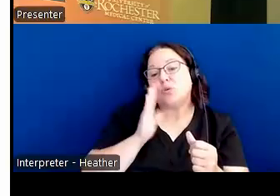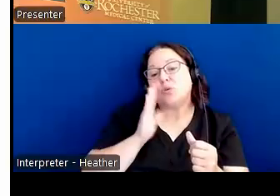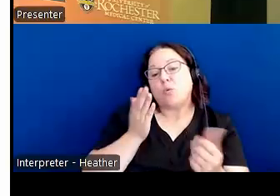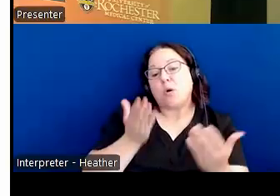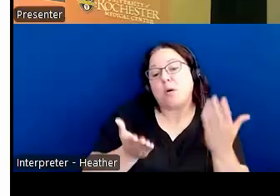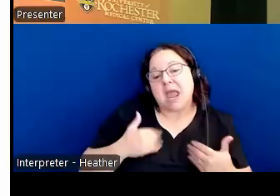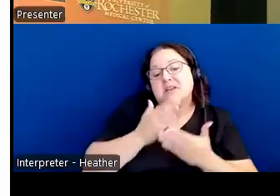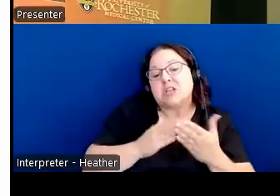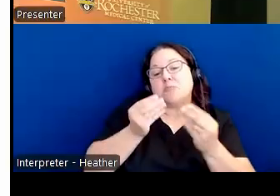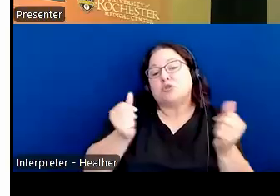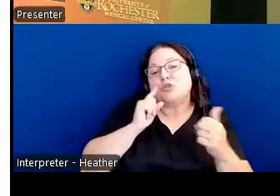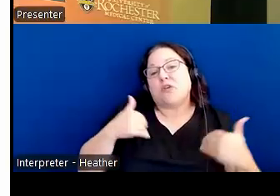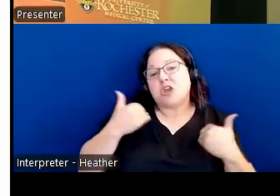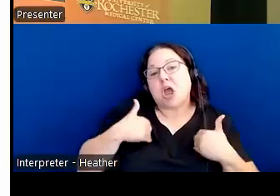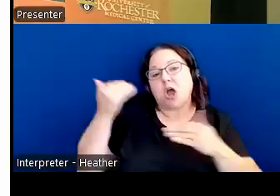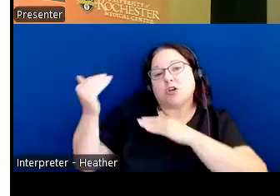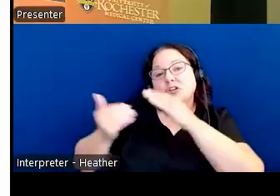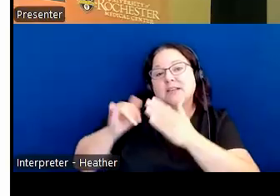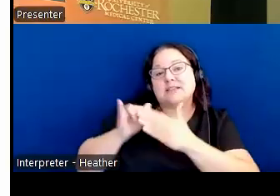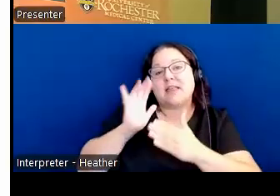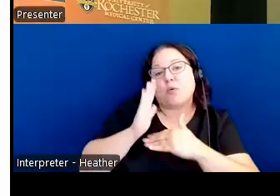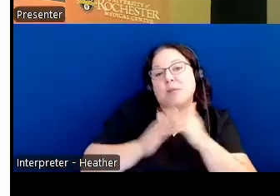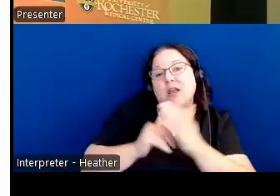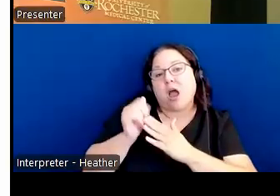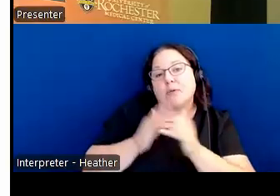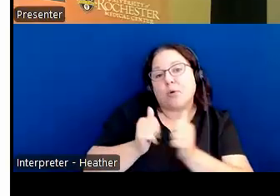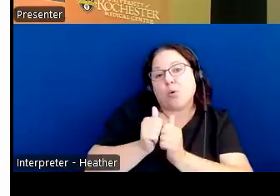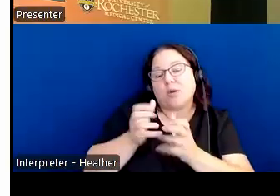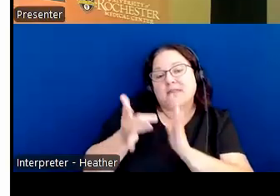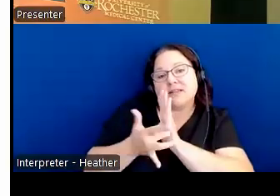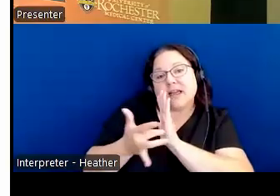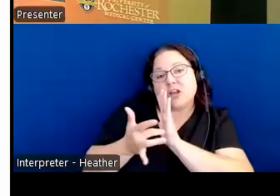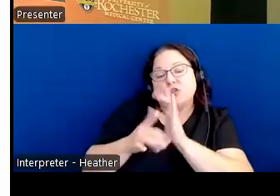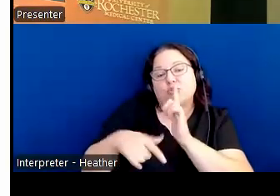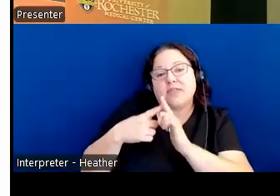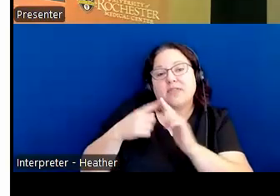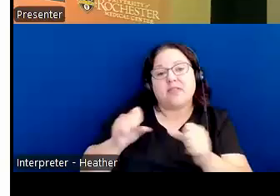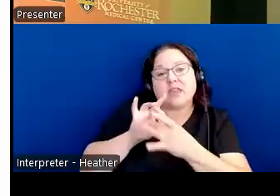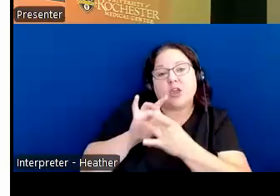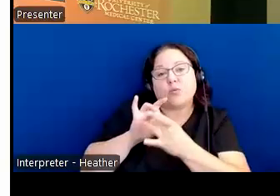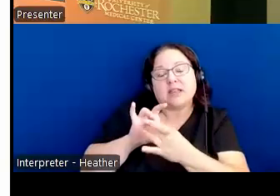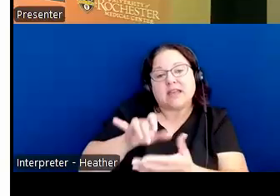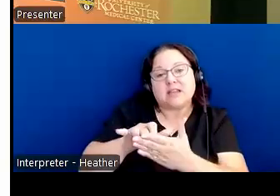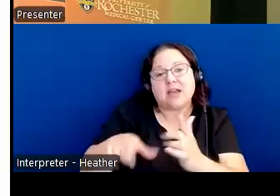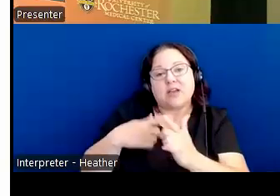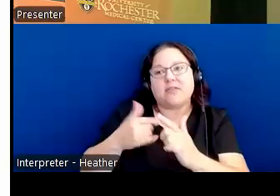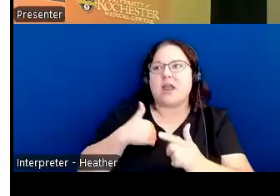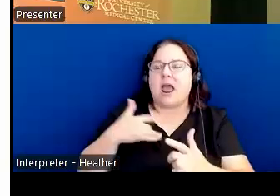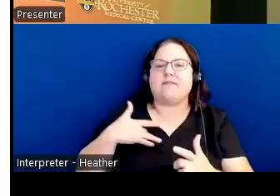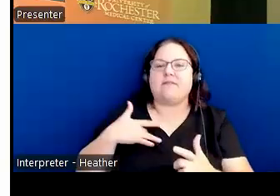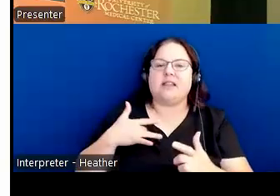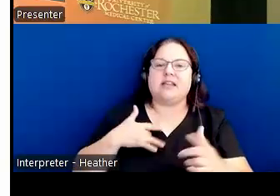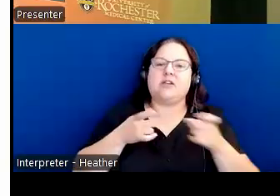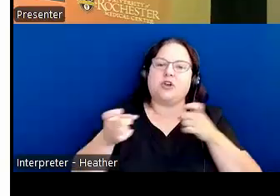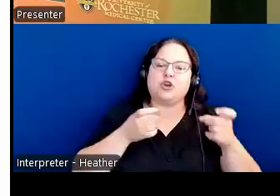adults who are confident and comfortable with technology. It allows them to relate to this venue and foster a sense of control within